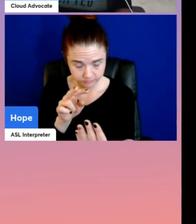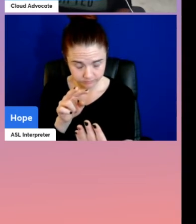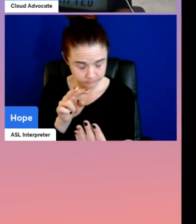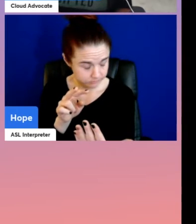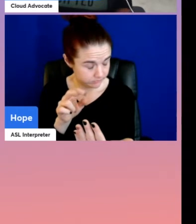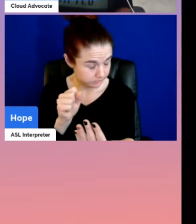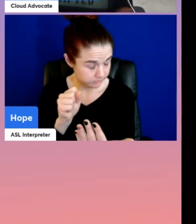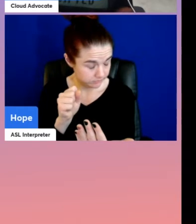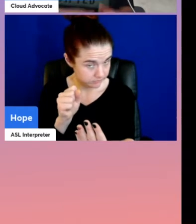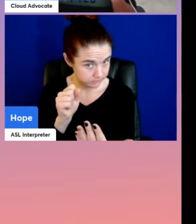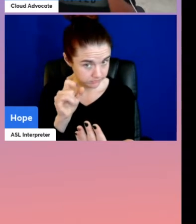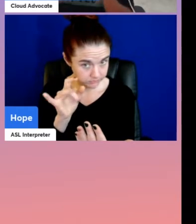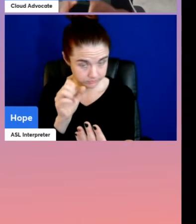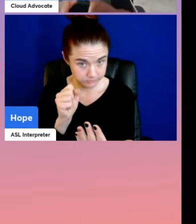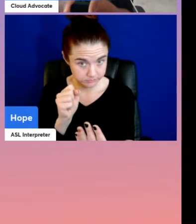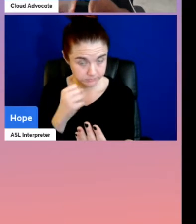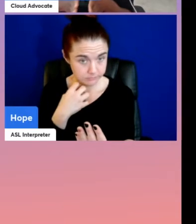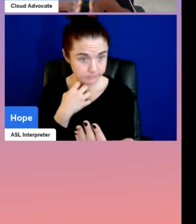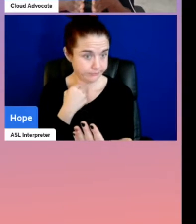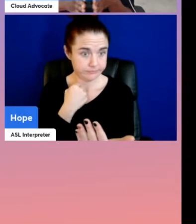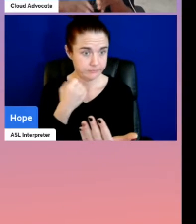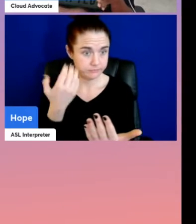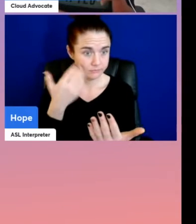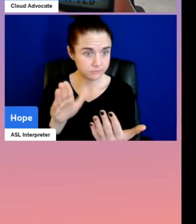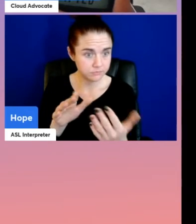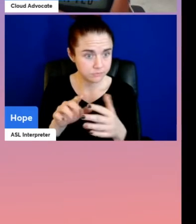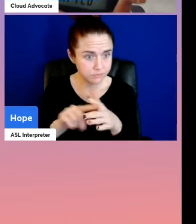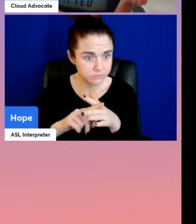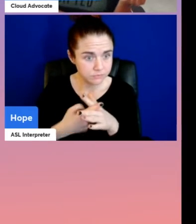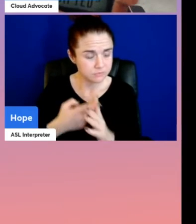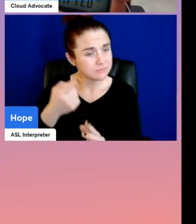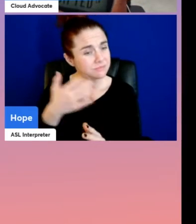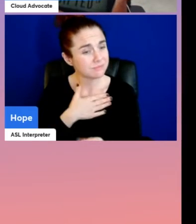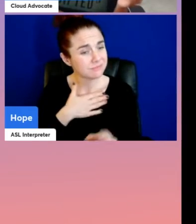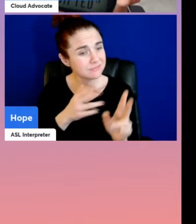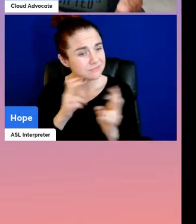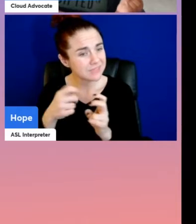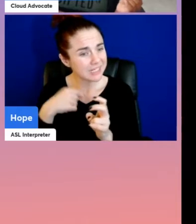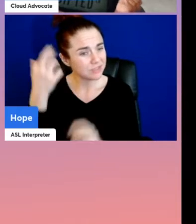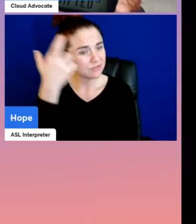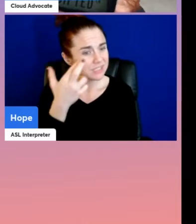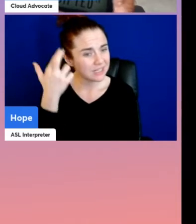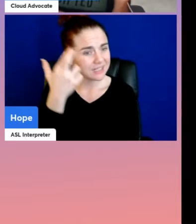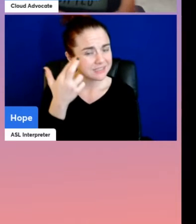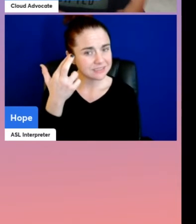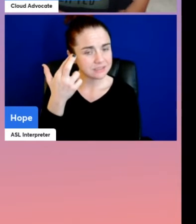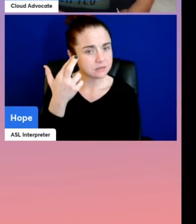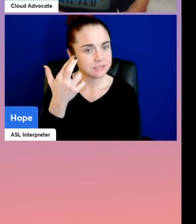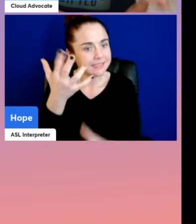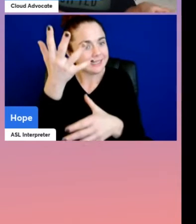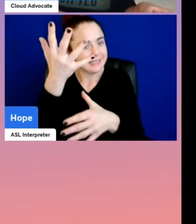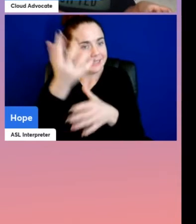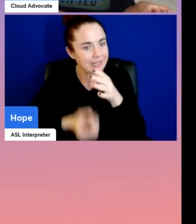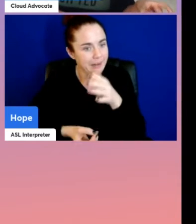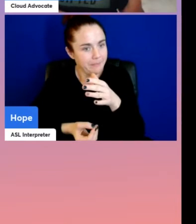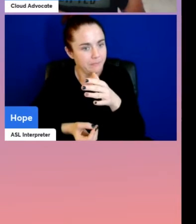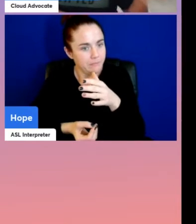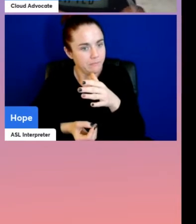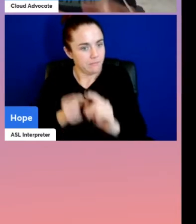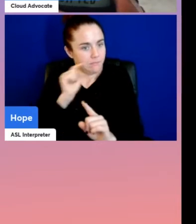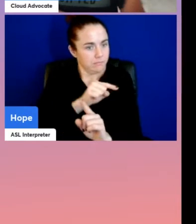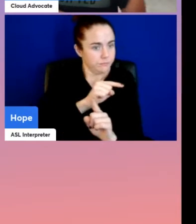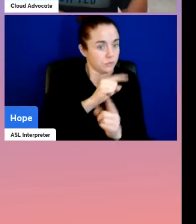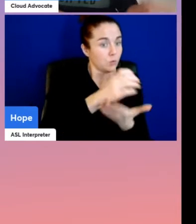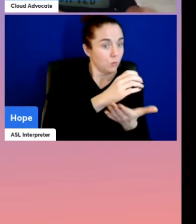where to start. And so the issue was I realized there is a knowledge gap between me taking the courses